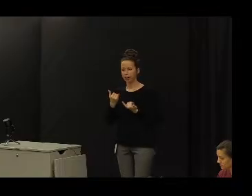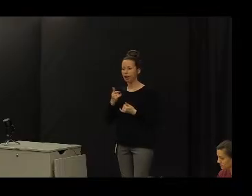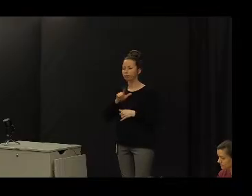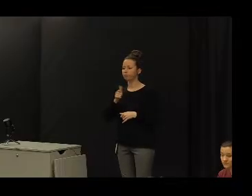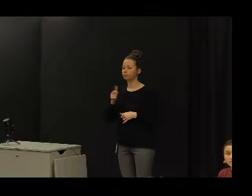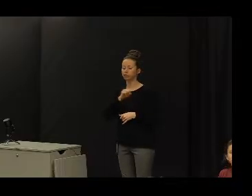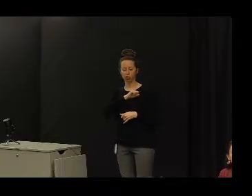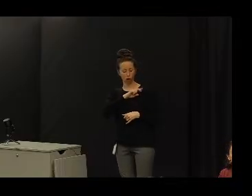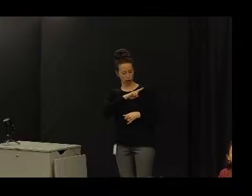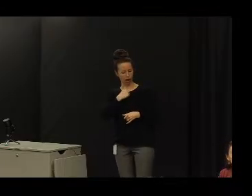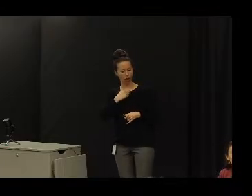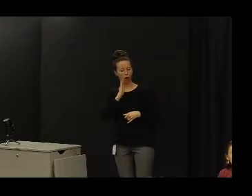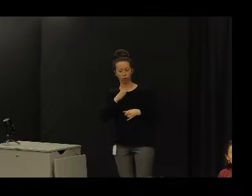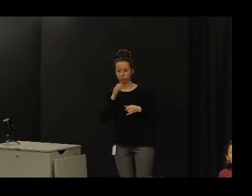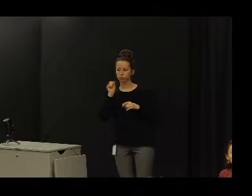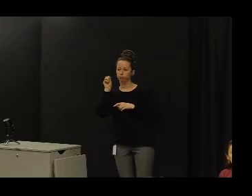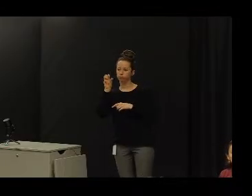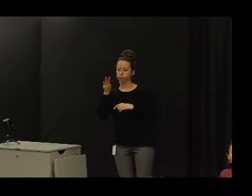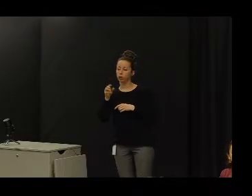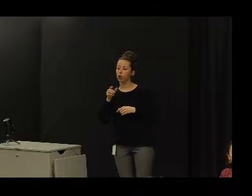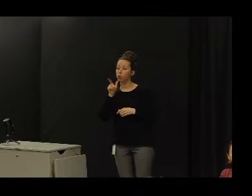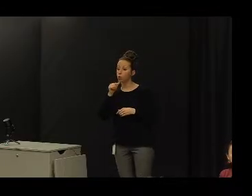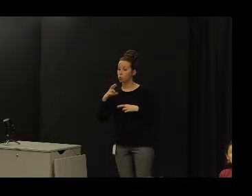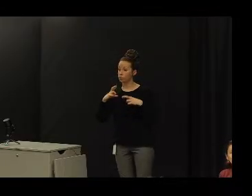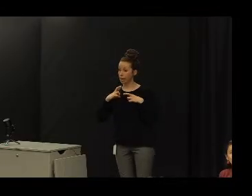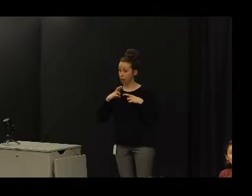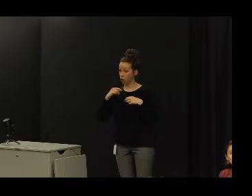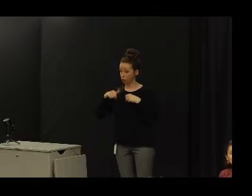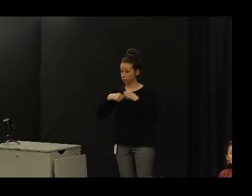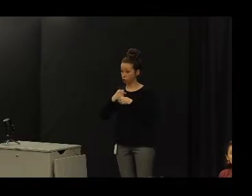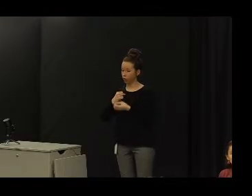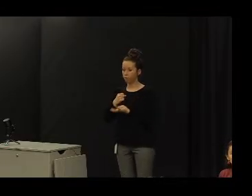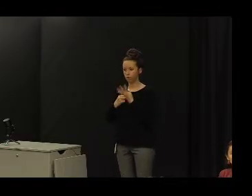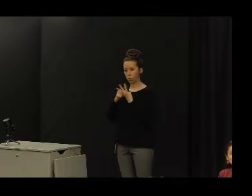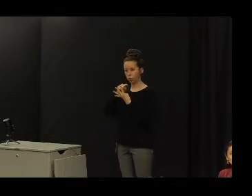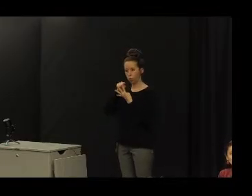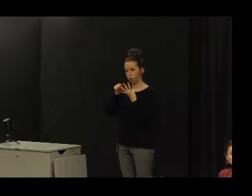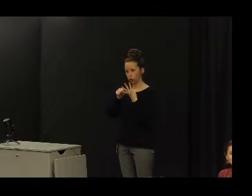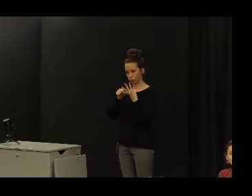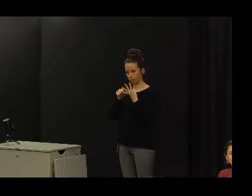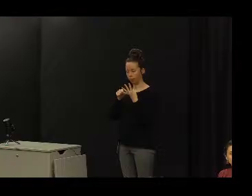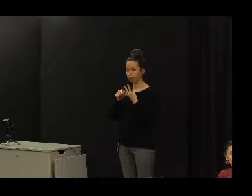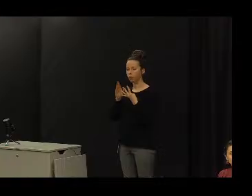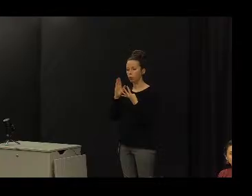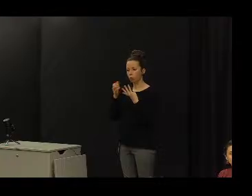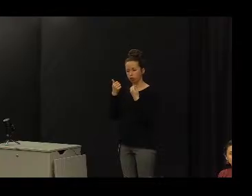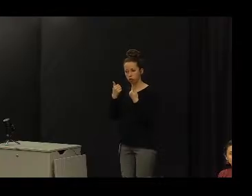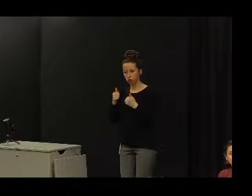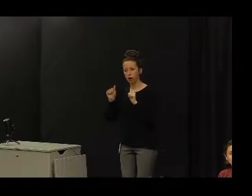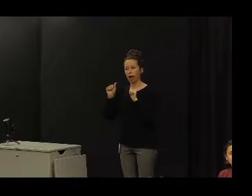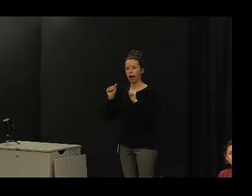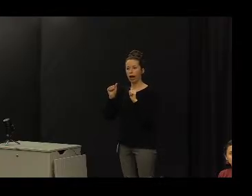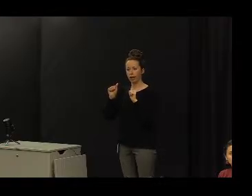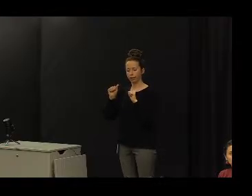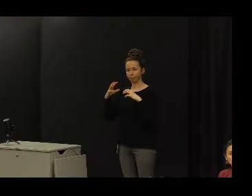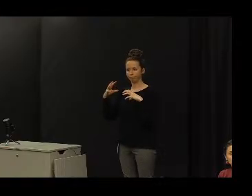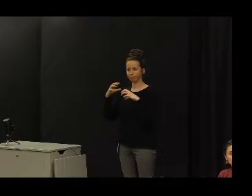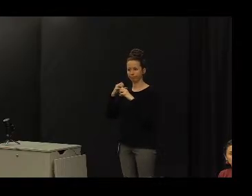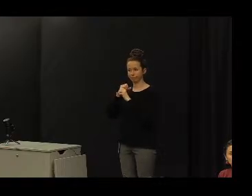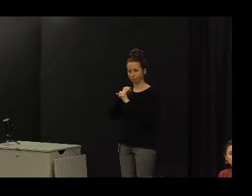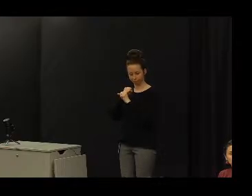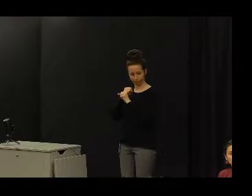To let you all know, we have 4 retirees, so bear with me. I will try and concise this down into